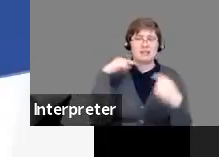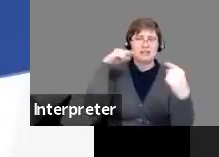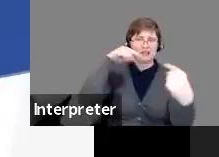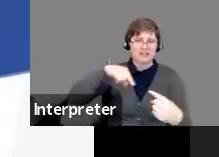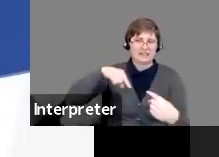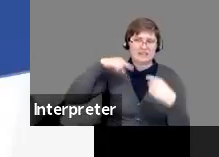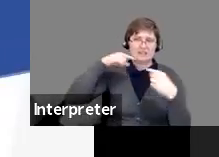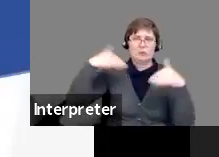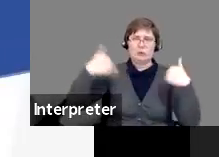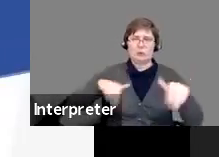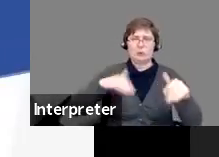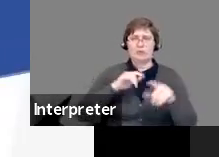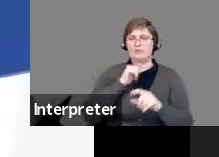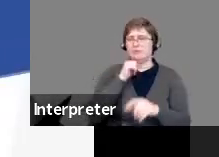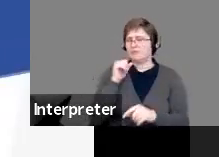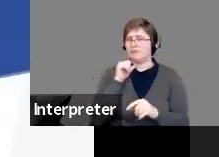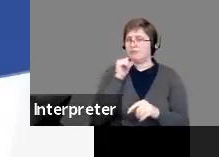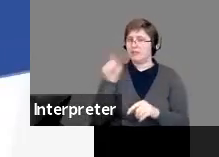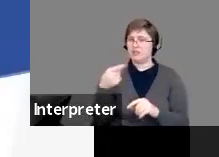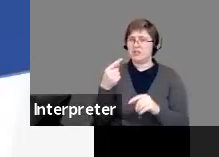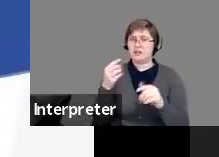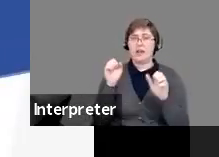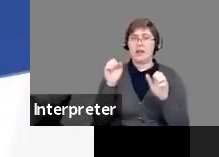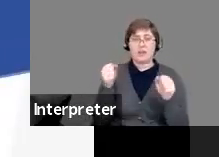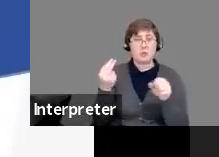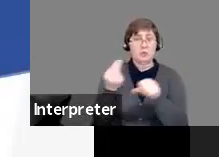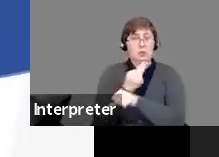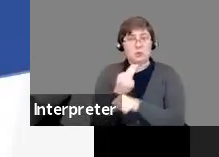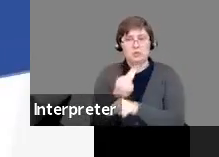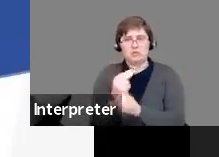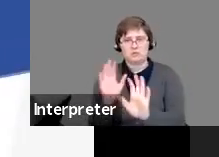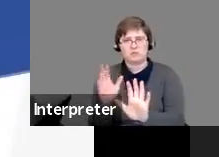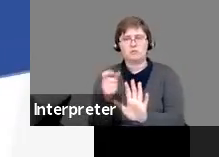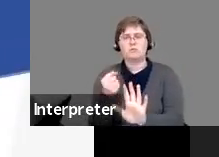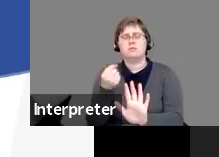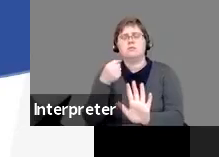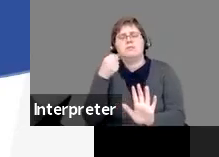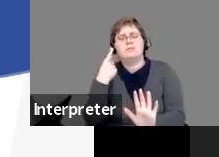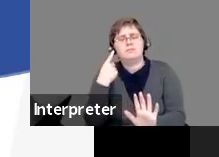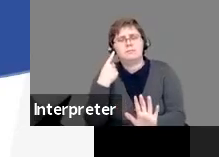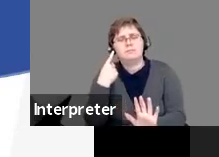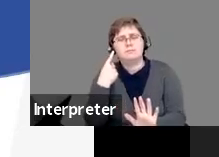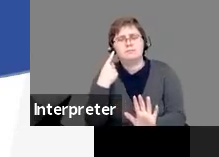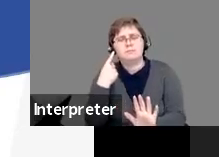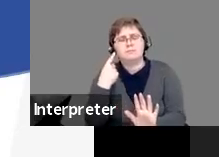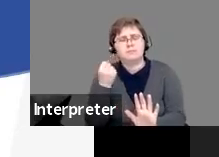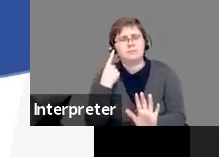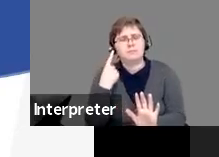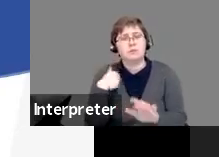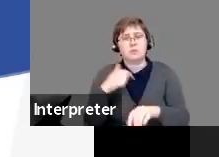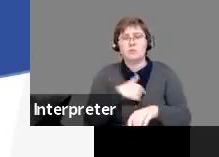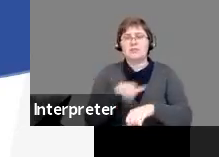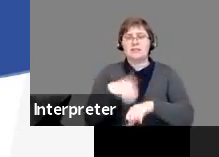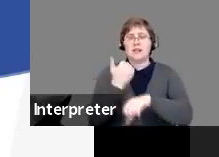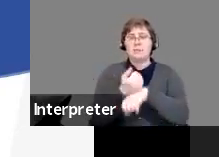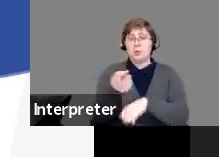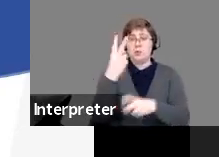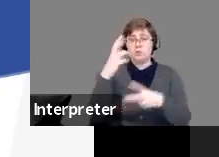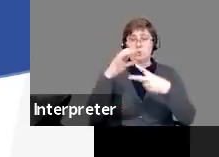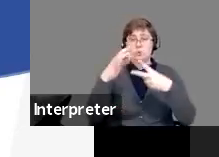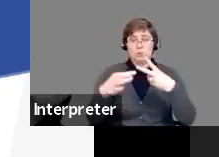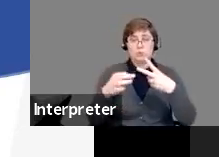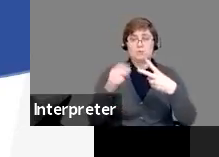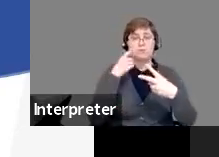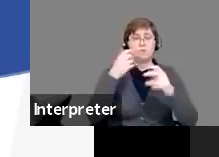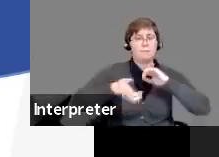issues, but not just issues with getting on the internet. So we understand this. So we've set up two of our partners